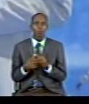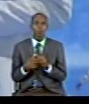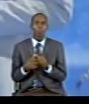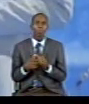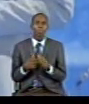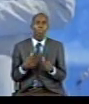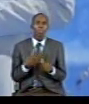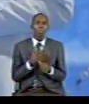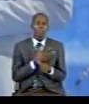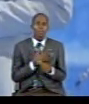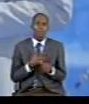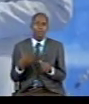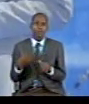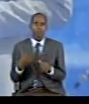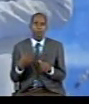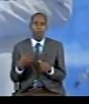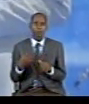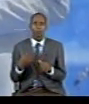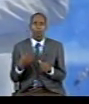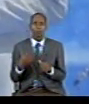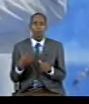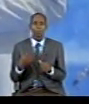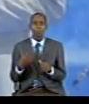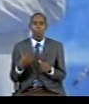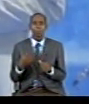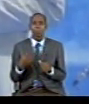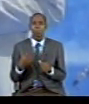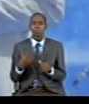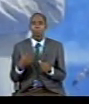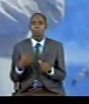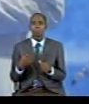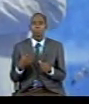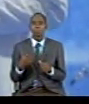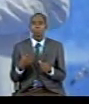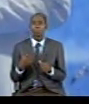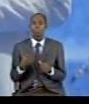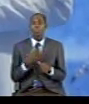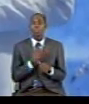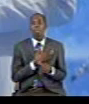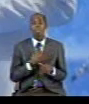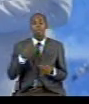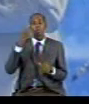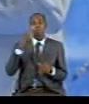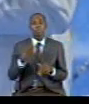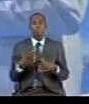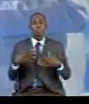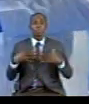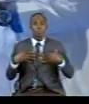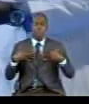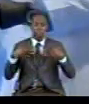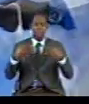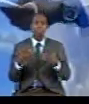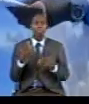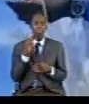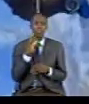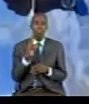recurrent lipoma of the shoulder area. And God healed that Enugu Crusade. She will tell you the